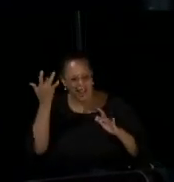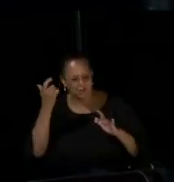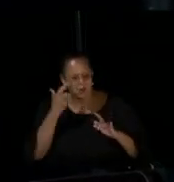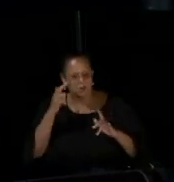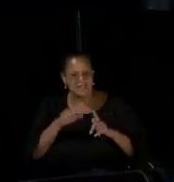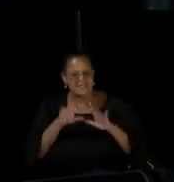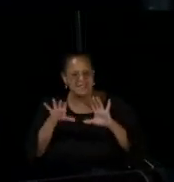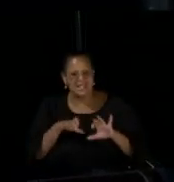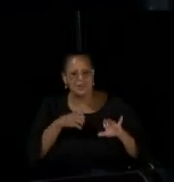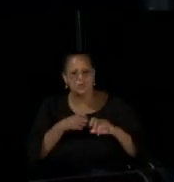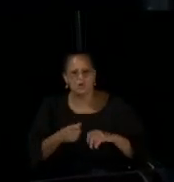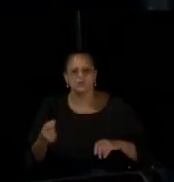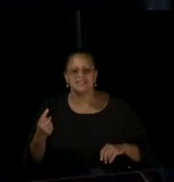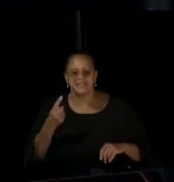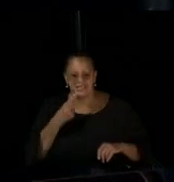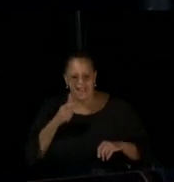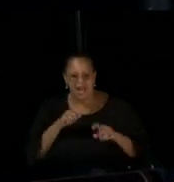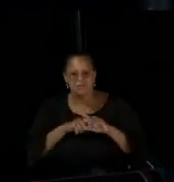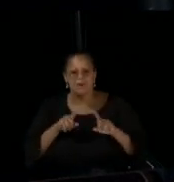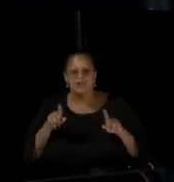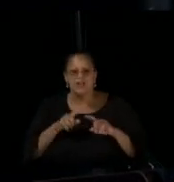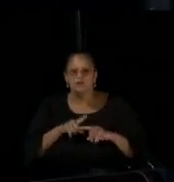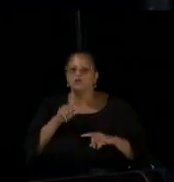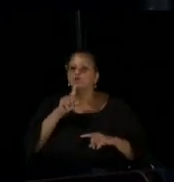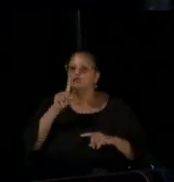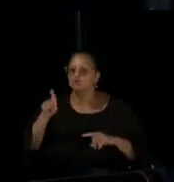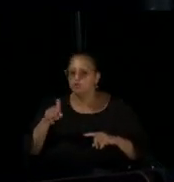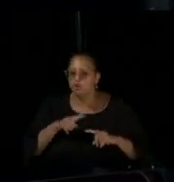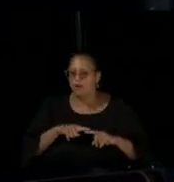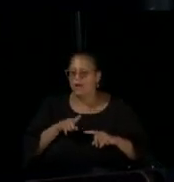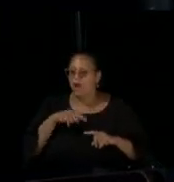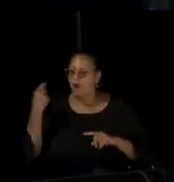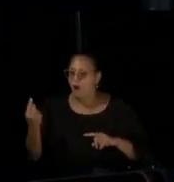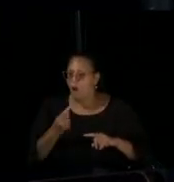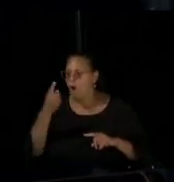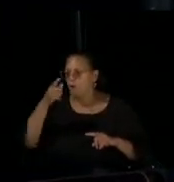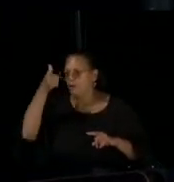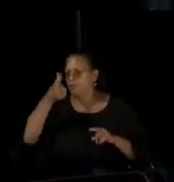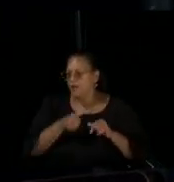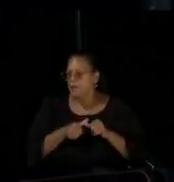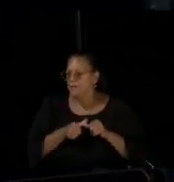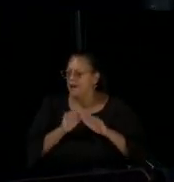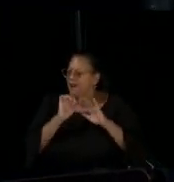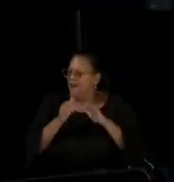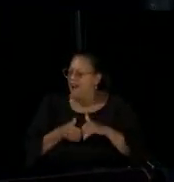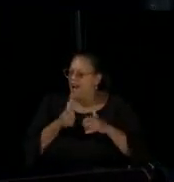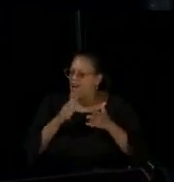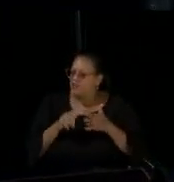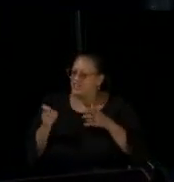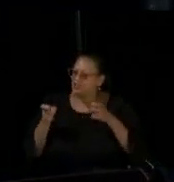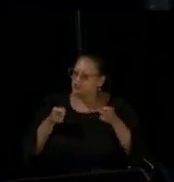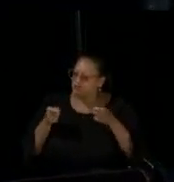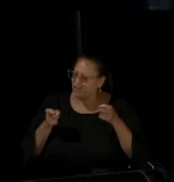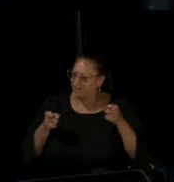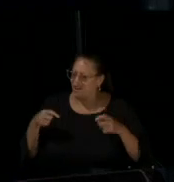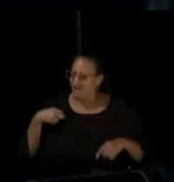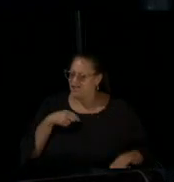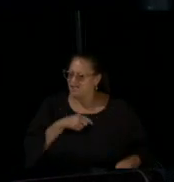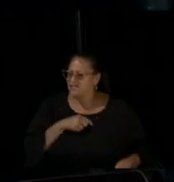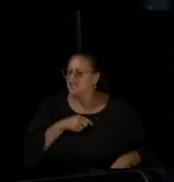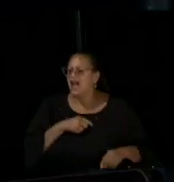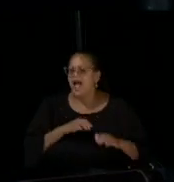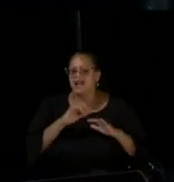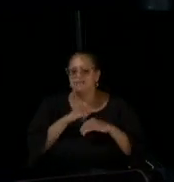we said, but they will surely remember and always remember how they treated us and how they